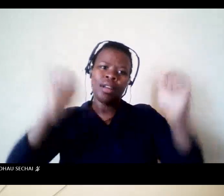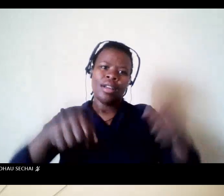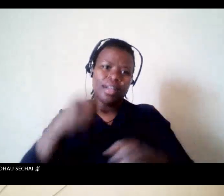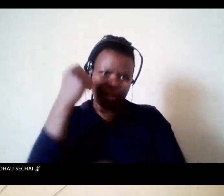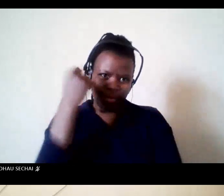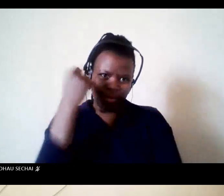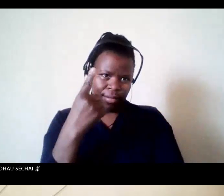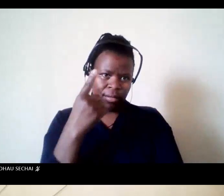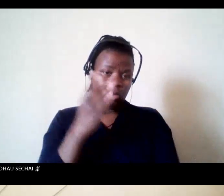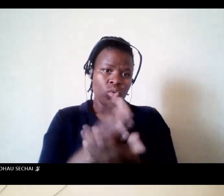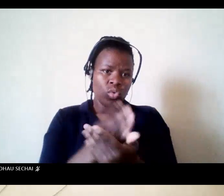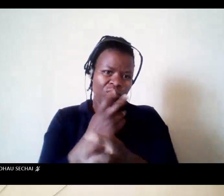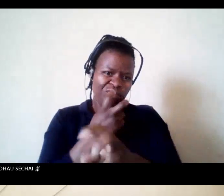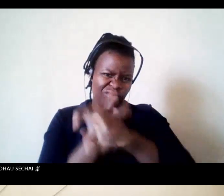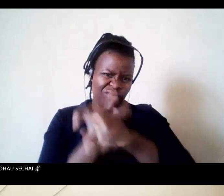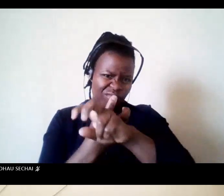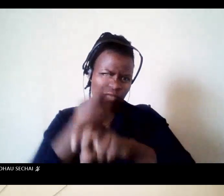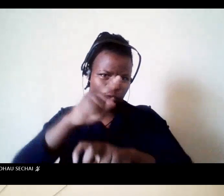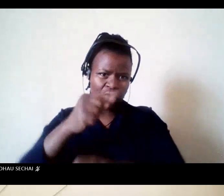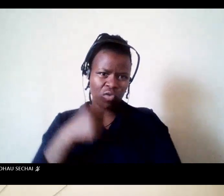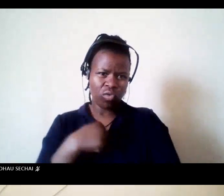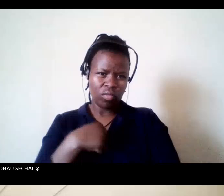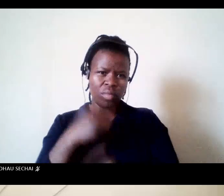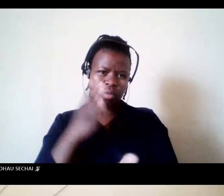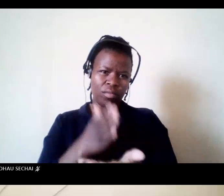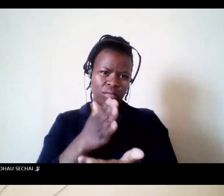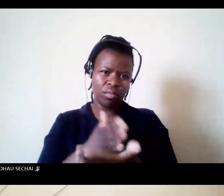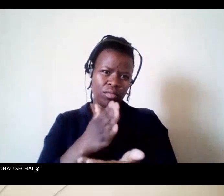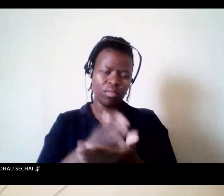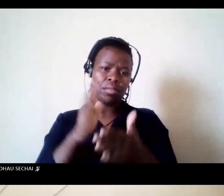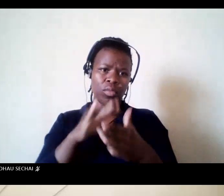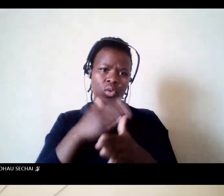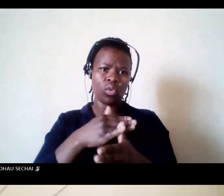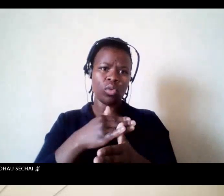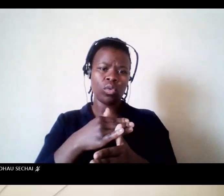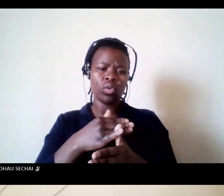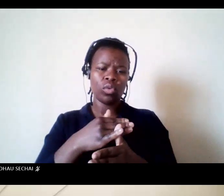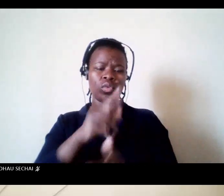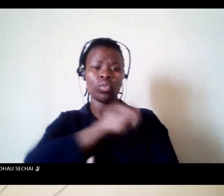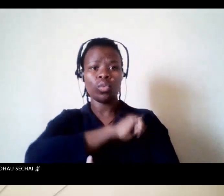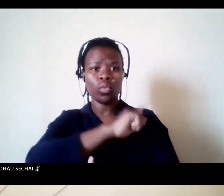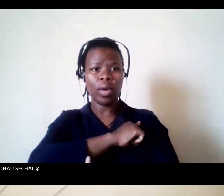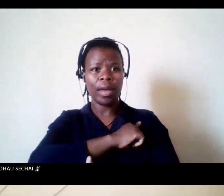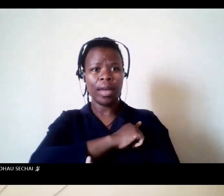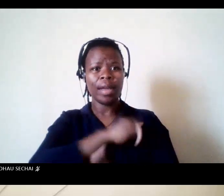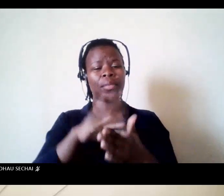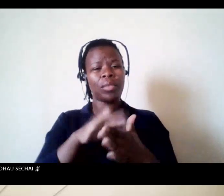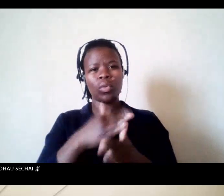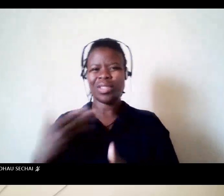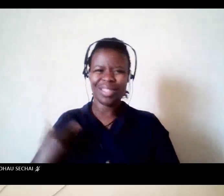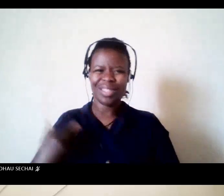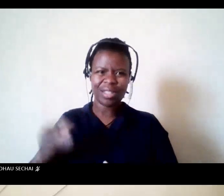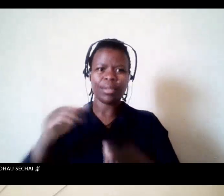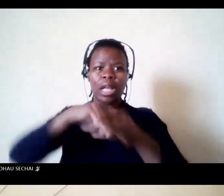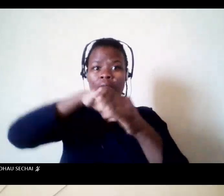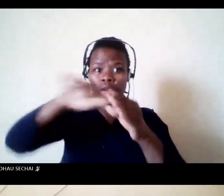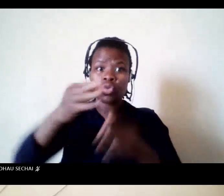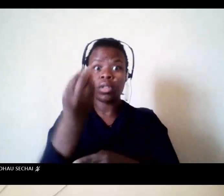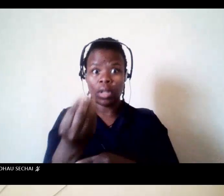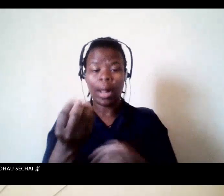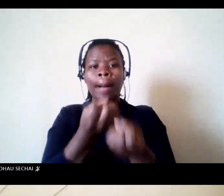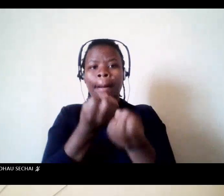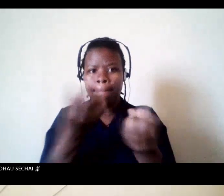for me because I really didn't want to exclude the child. So most of